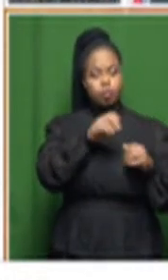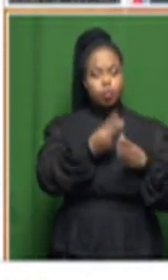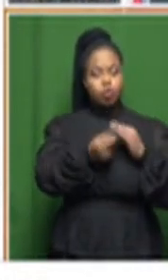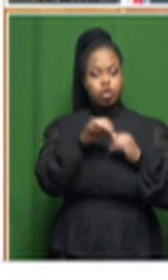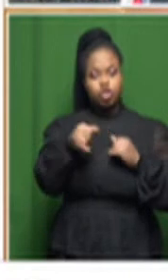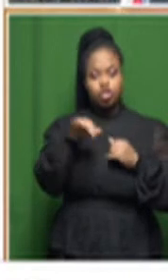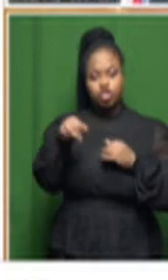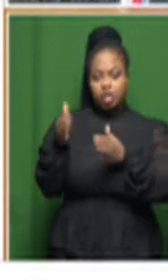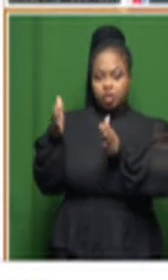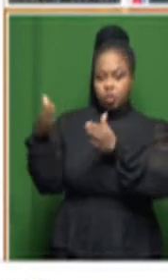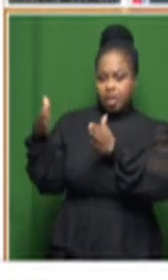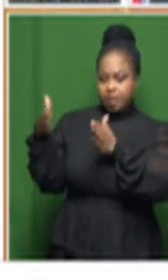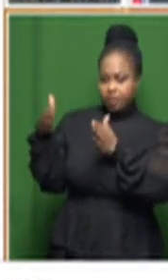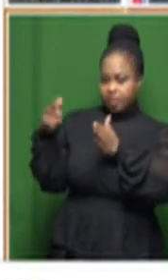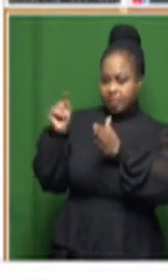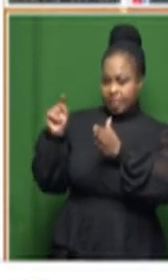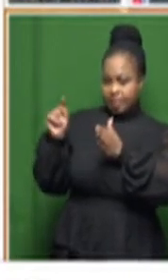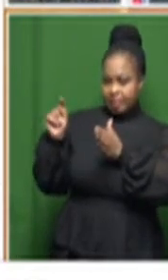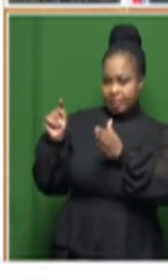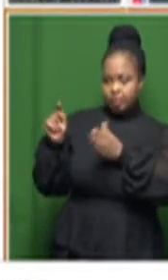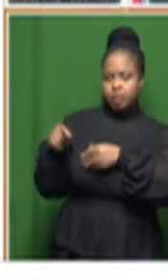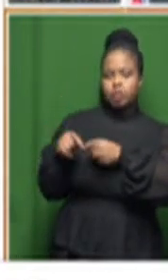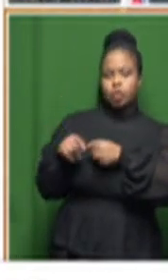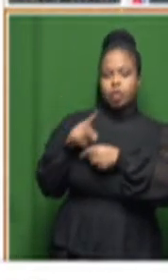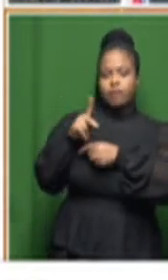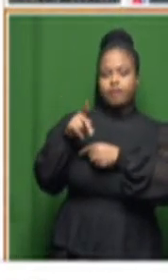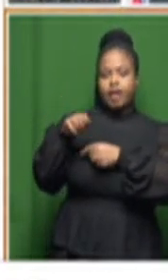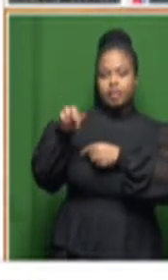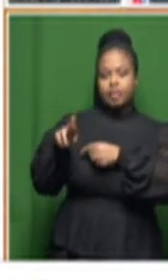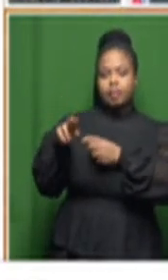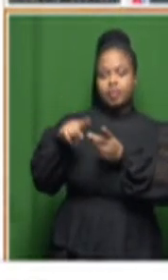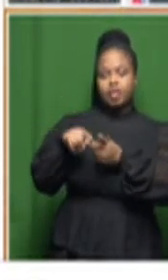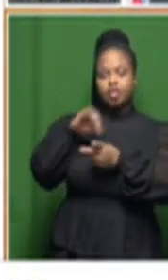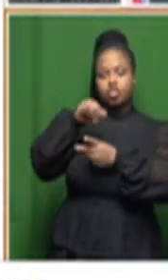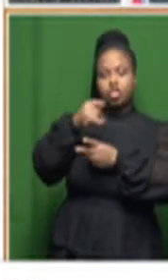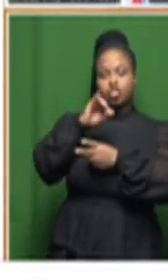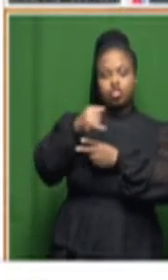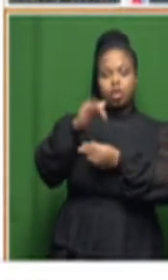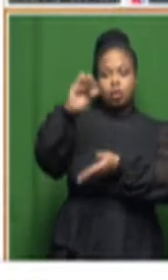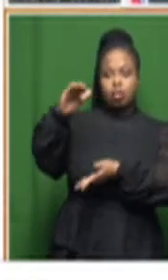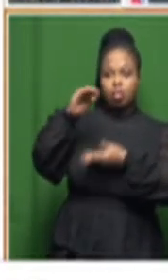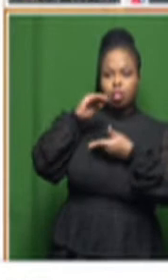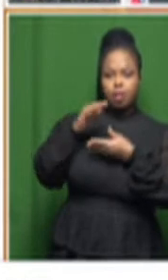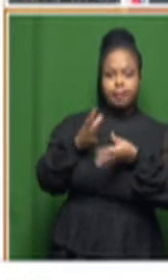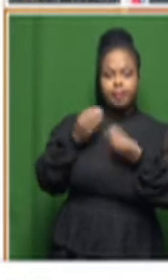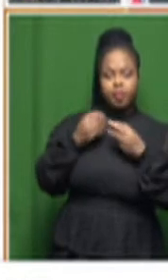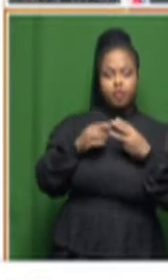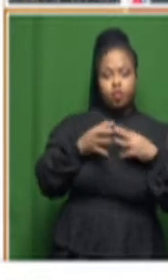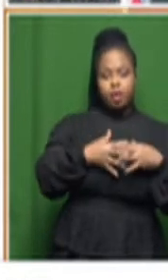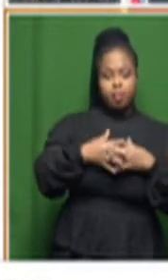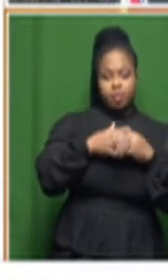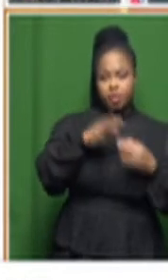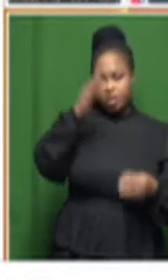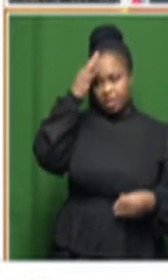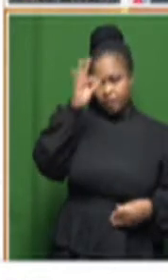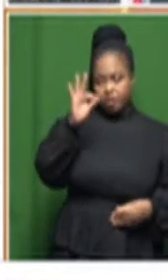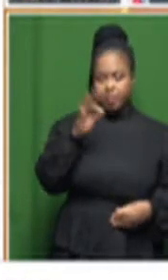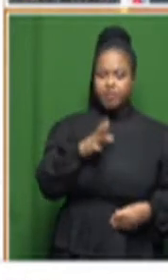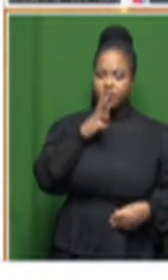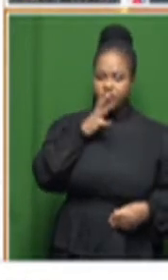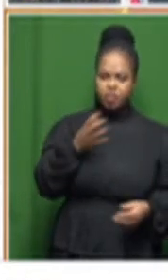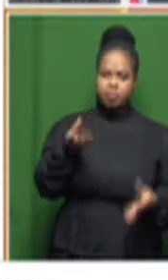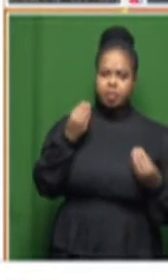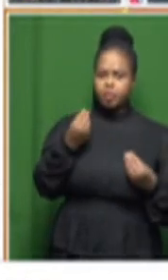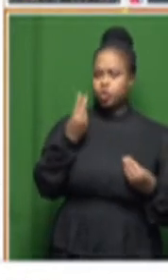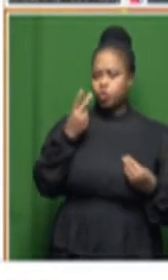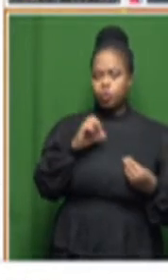Johnson vaccines and the Pfizer vaccines, and then we received a large donation from the American government in the